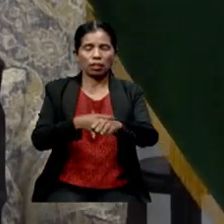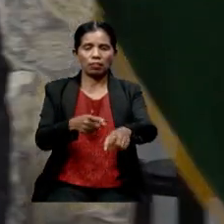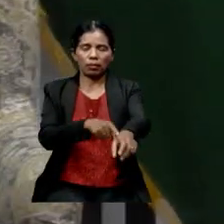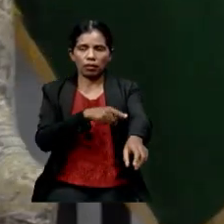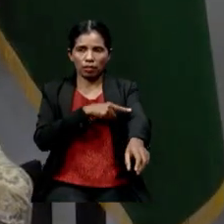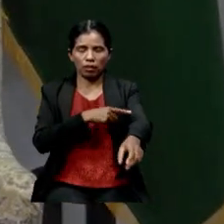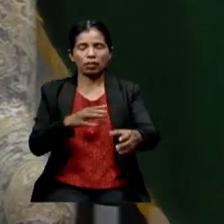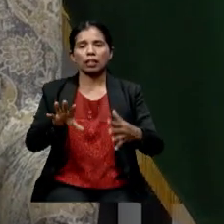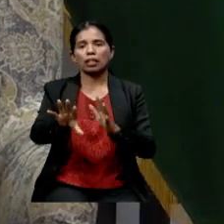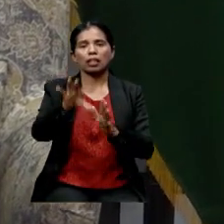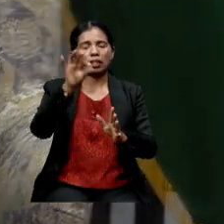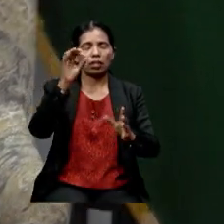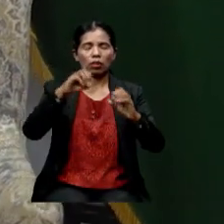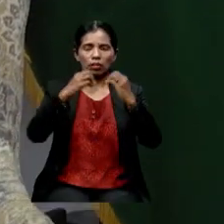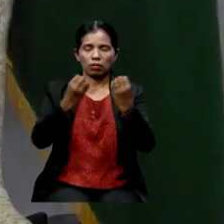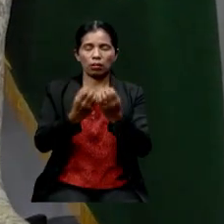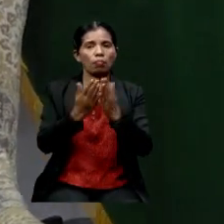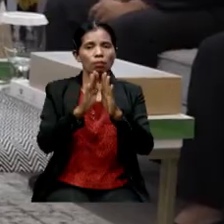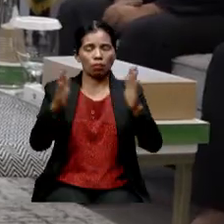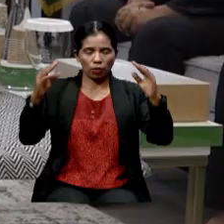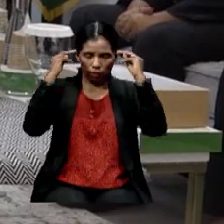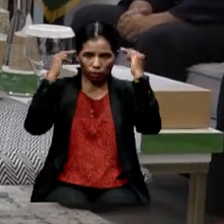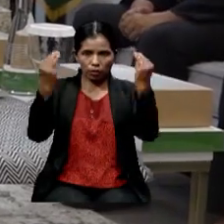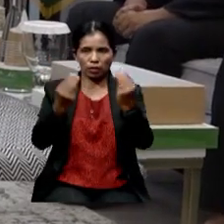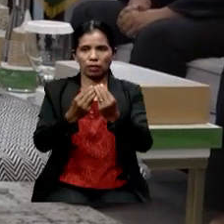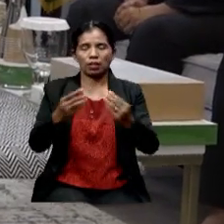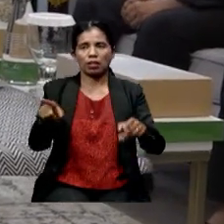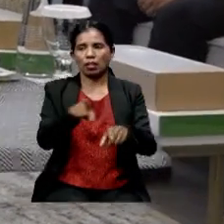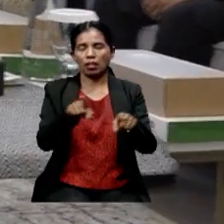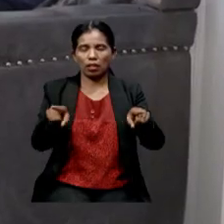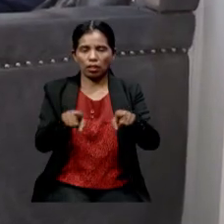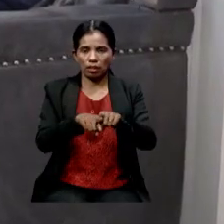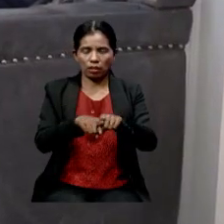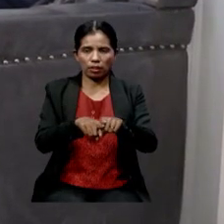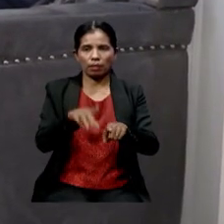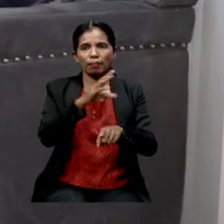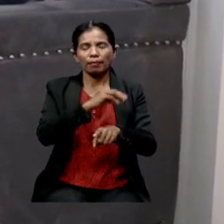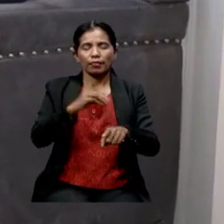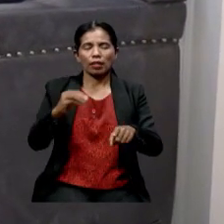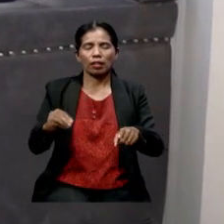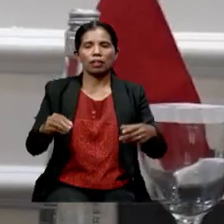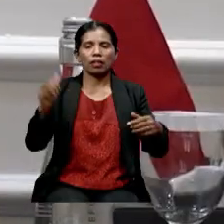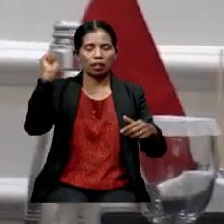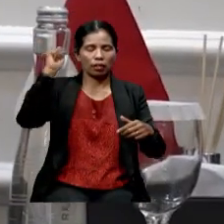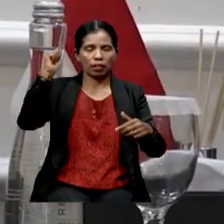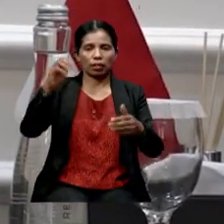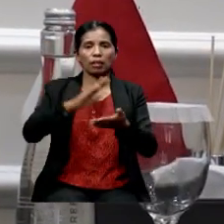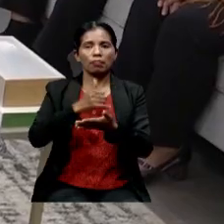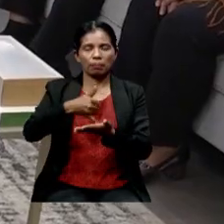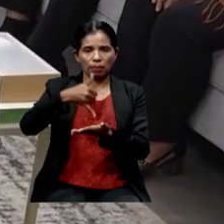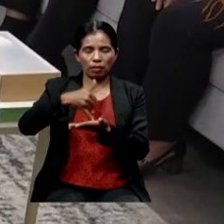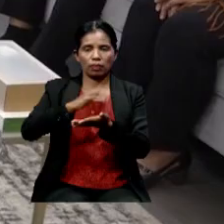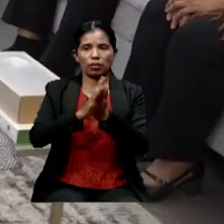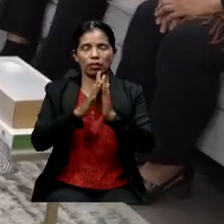no nomea organizasaun bot musulmanu hanesan Nahdlatul Ulama no Muhammadiyah ho di kandidata ba Premio Nobel da